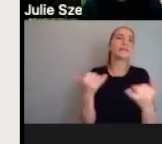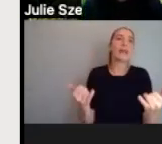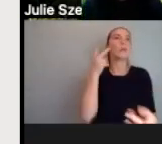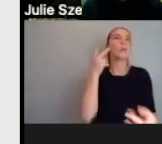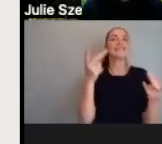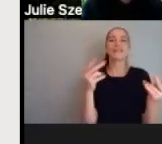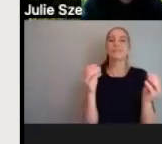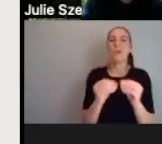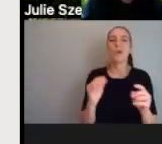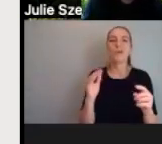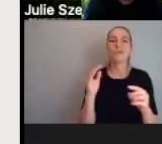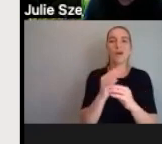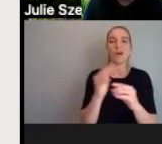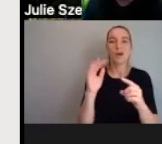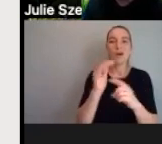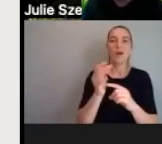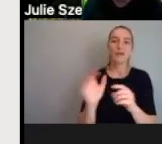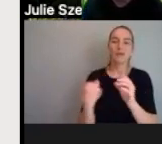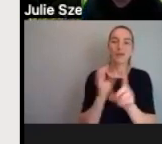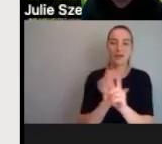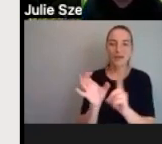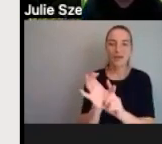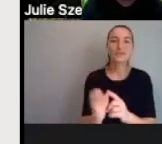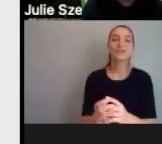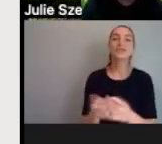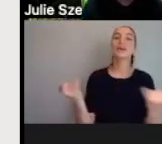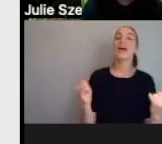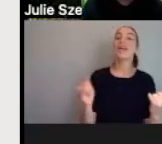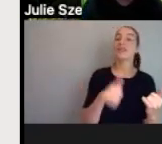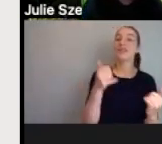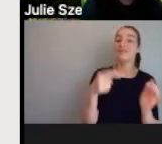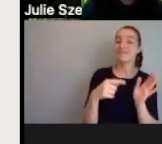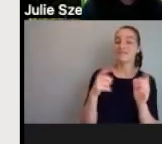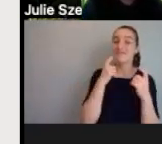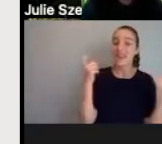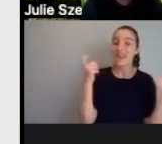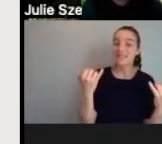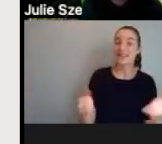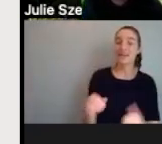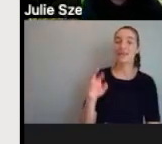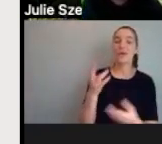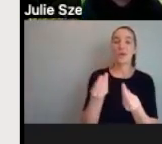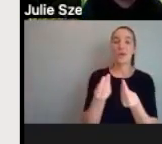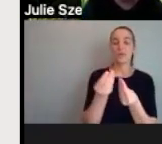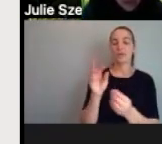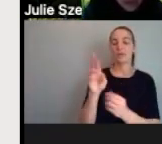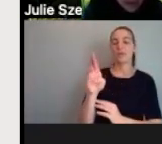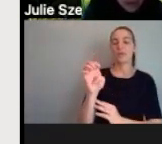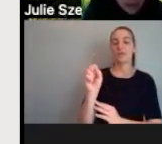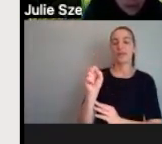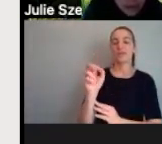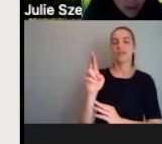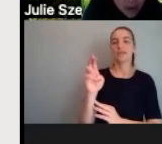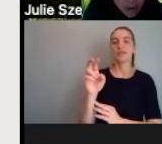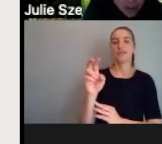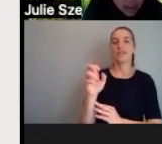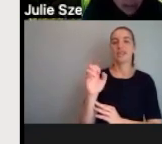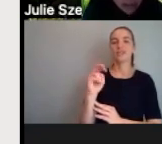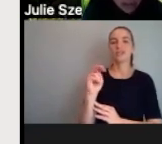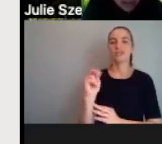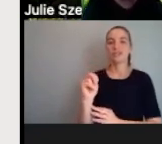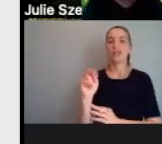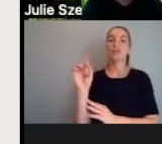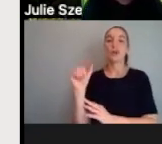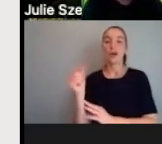very well-known, um, things, uh, acts of culture that are being produced. Um, and then there's another down there is this comedy